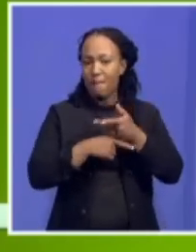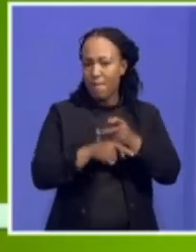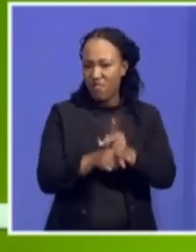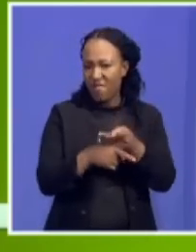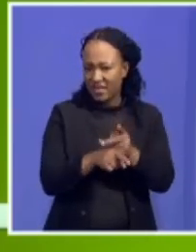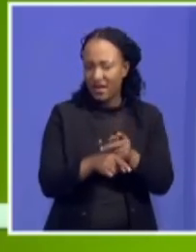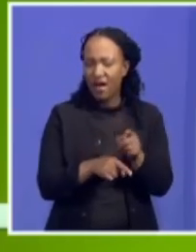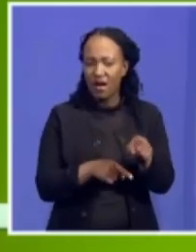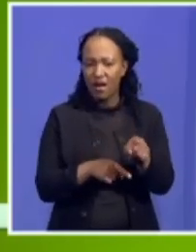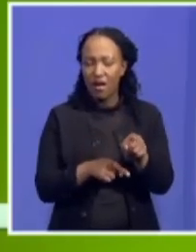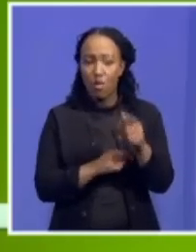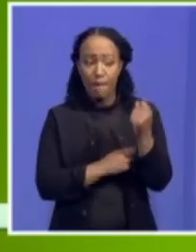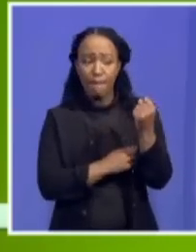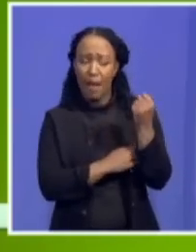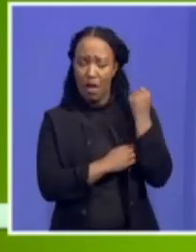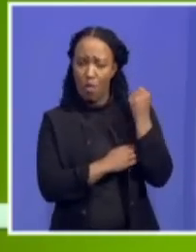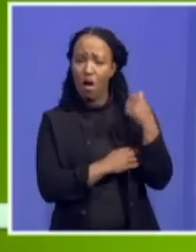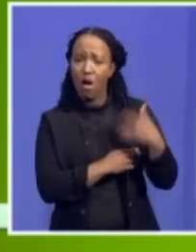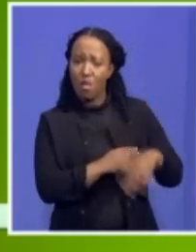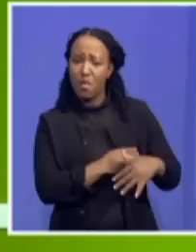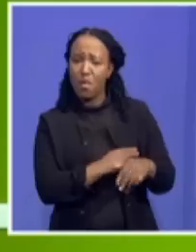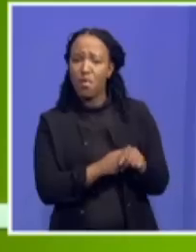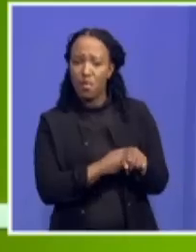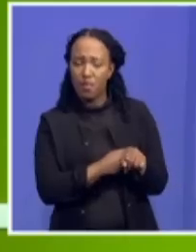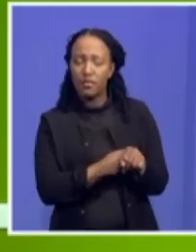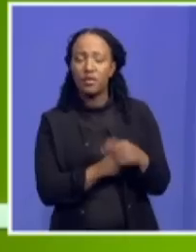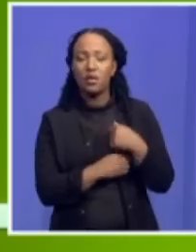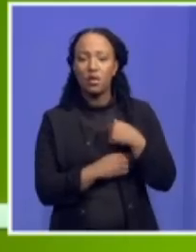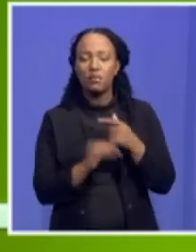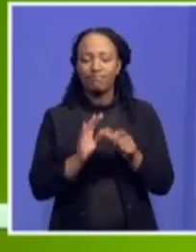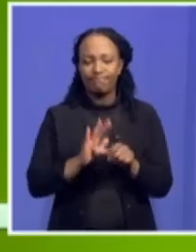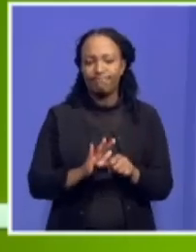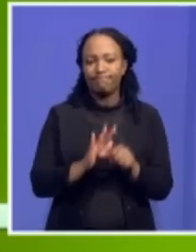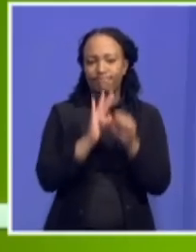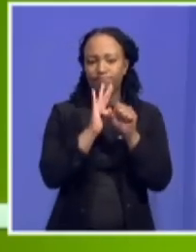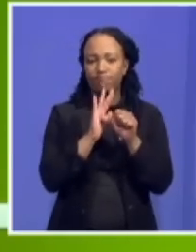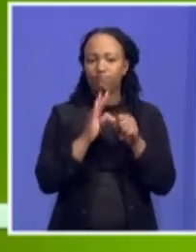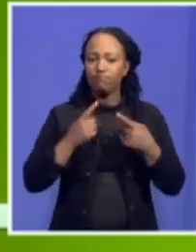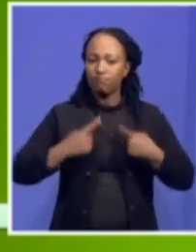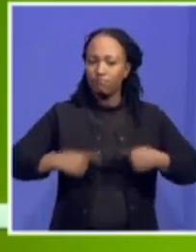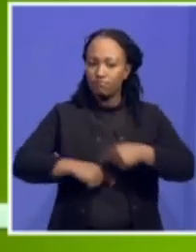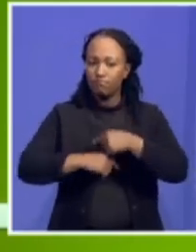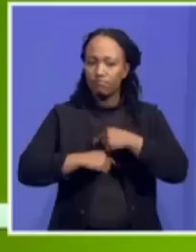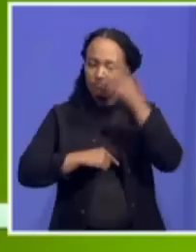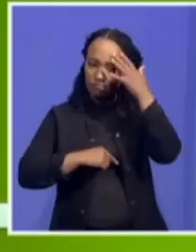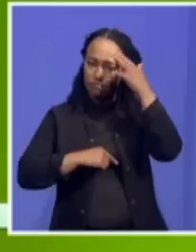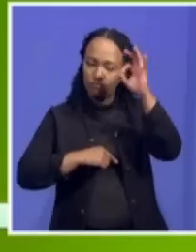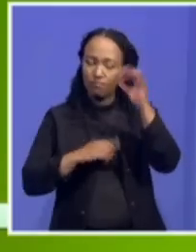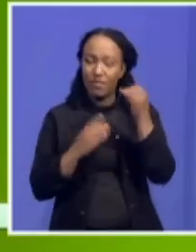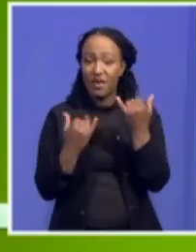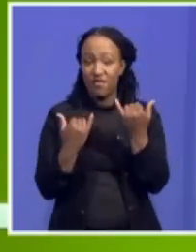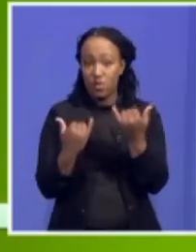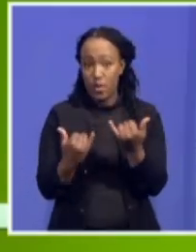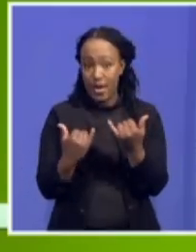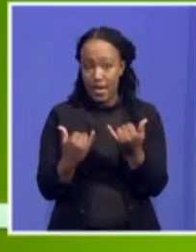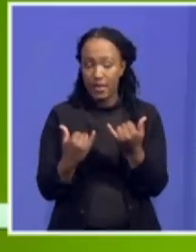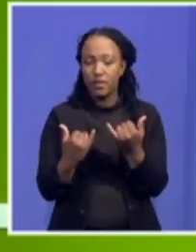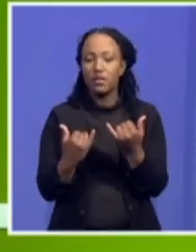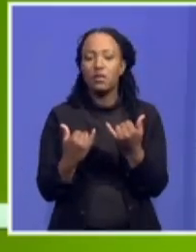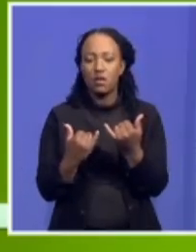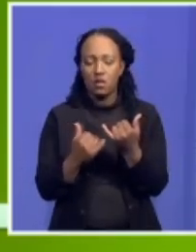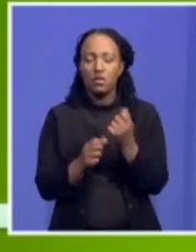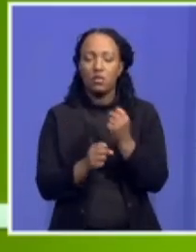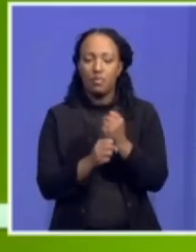powerhouse that it is. It is important for us as the government of today to ensure that we